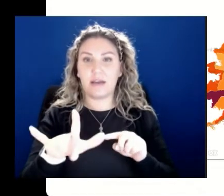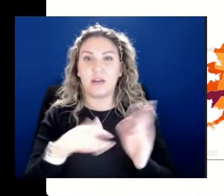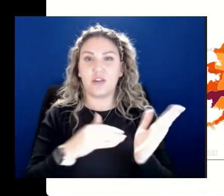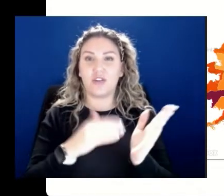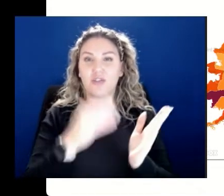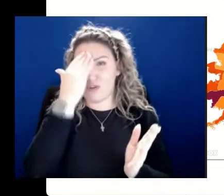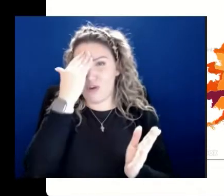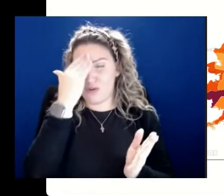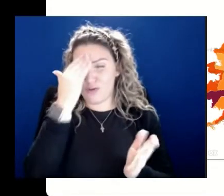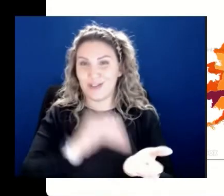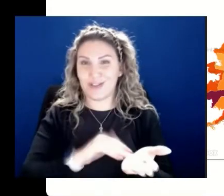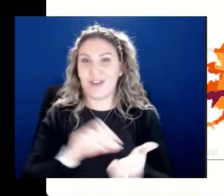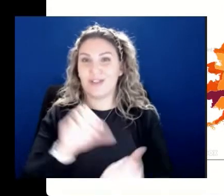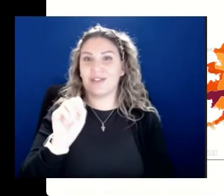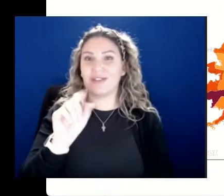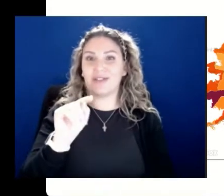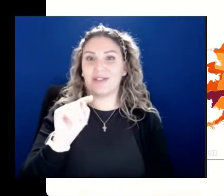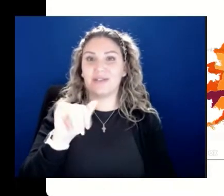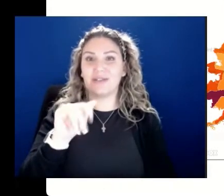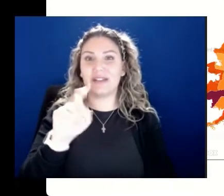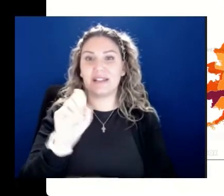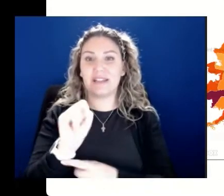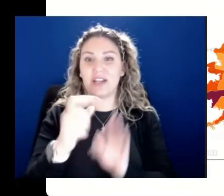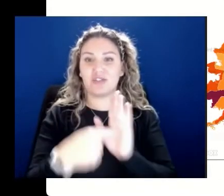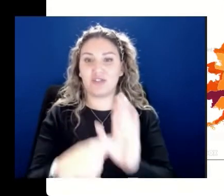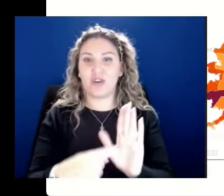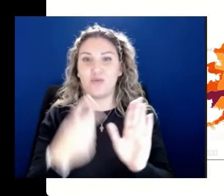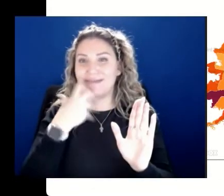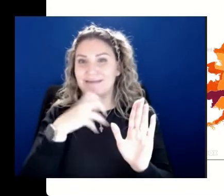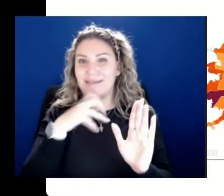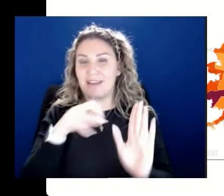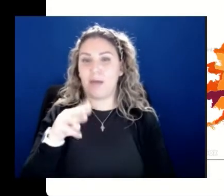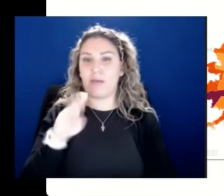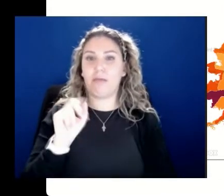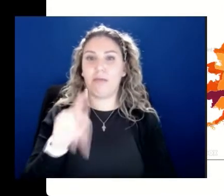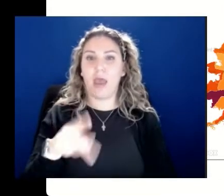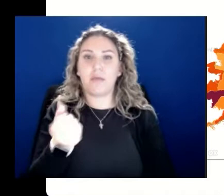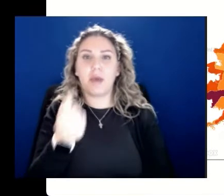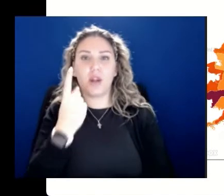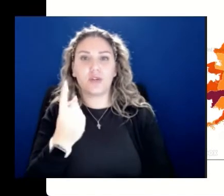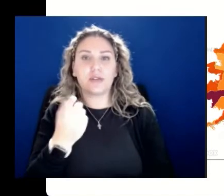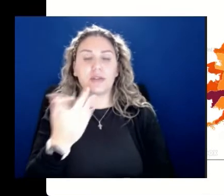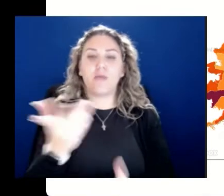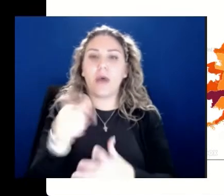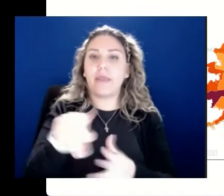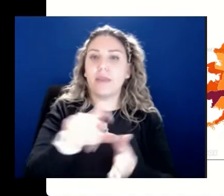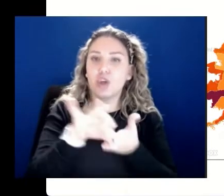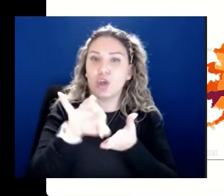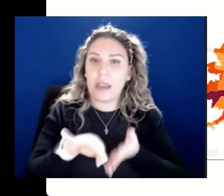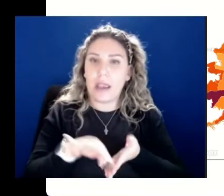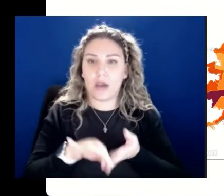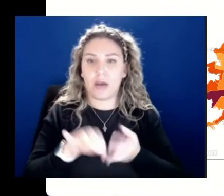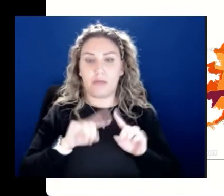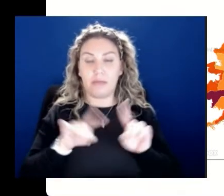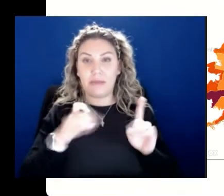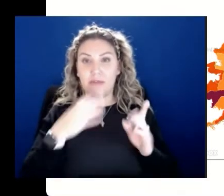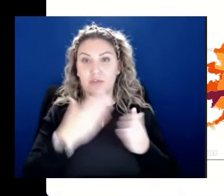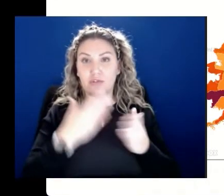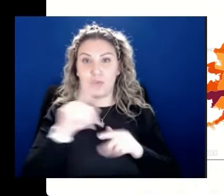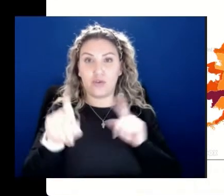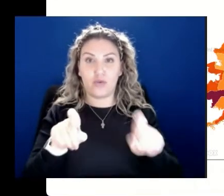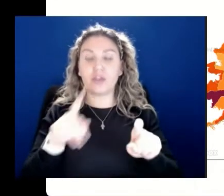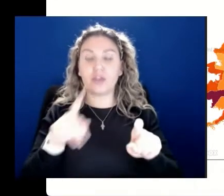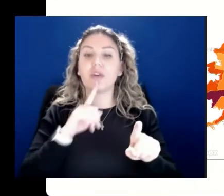heat maps as well, and so you have to understand exactly what they're trying to count and things like that, but that's a good question. But again, I'm going from